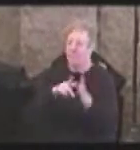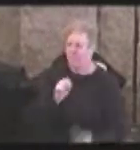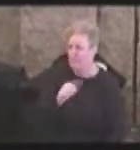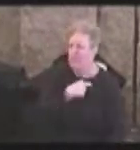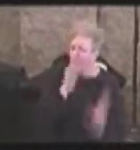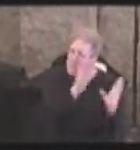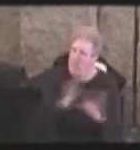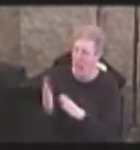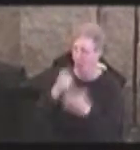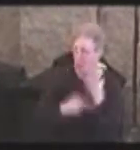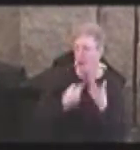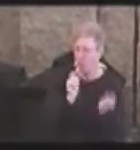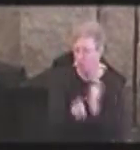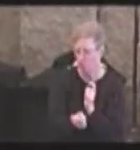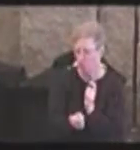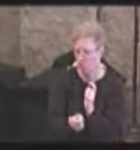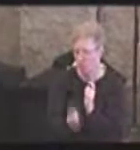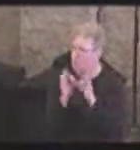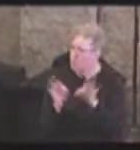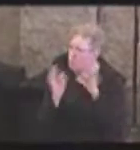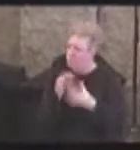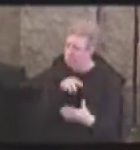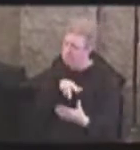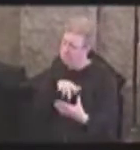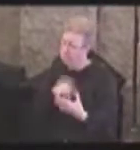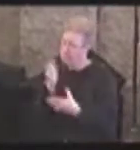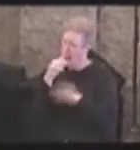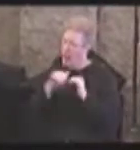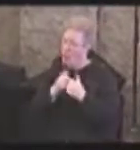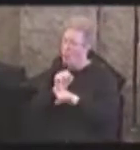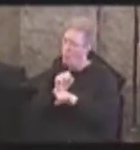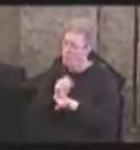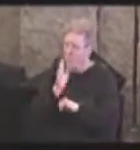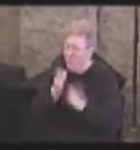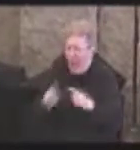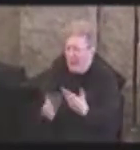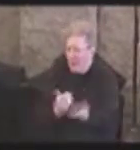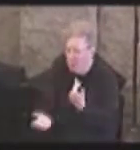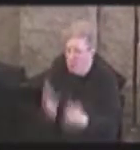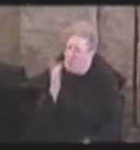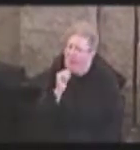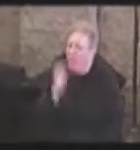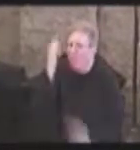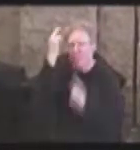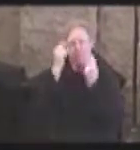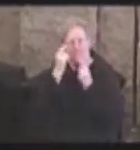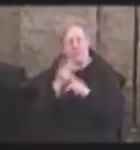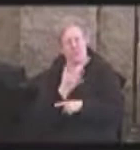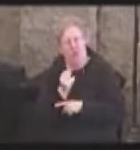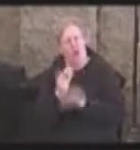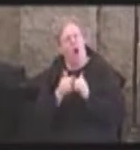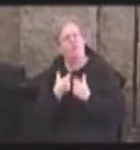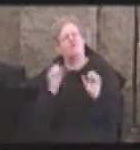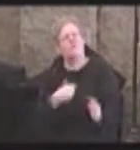And so it's important to go and study these things and understand how they work, because it's going to happen anyway. So you might as well think about it and figure out how to use it.